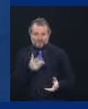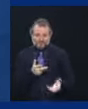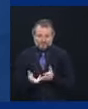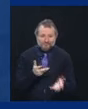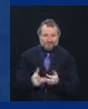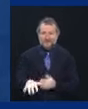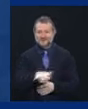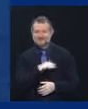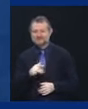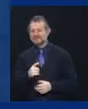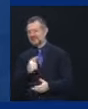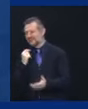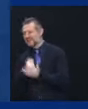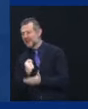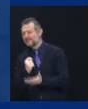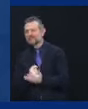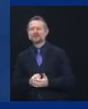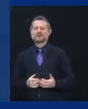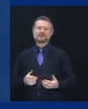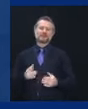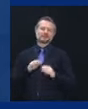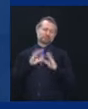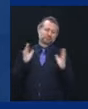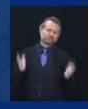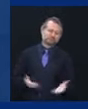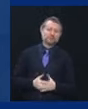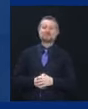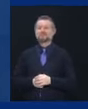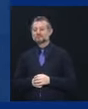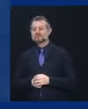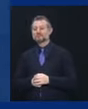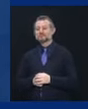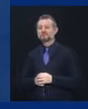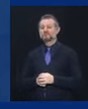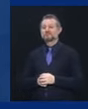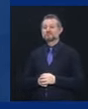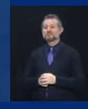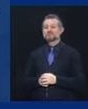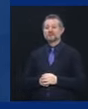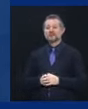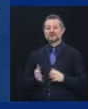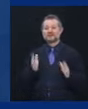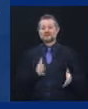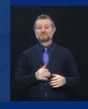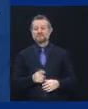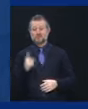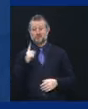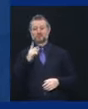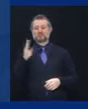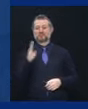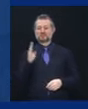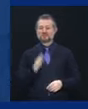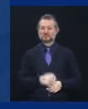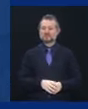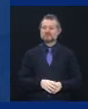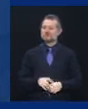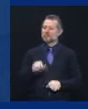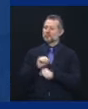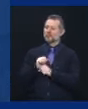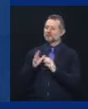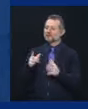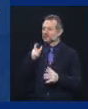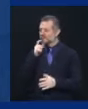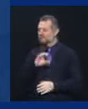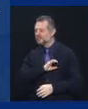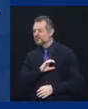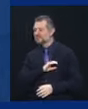therapists, et cetera, health care. You then have what's called 1B, essential workers, police officers,